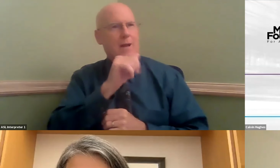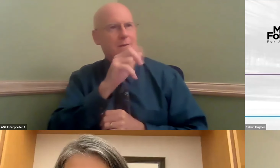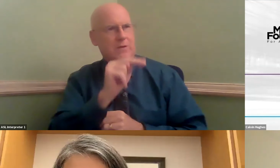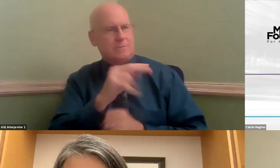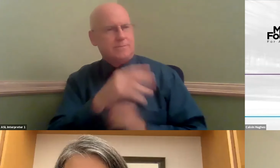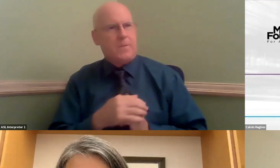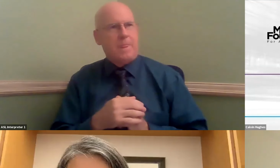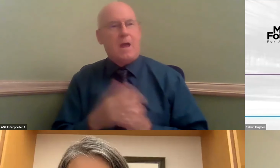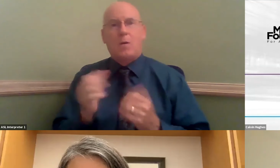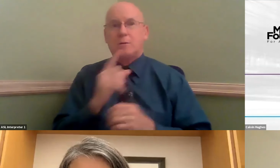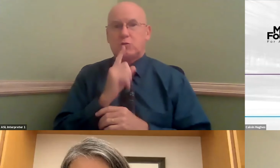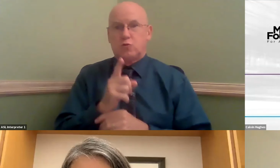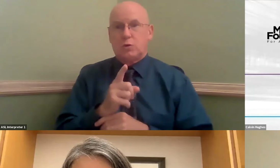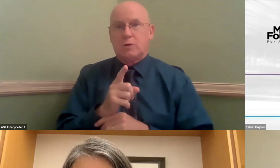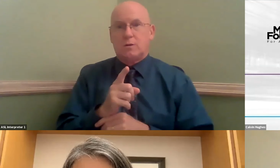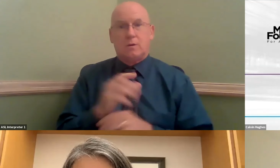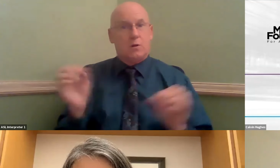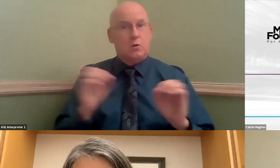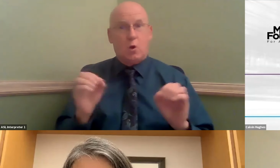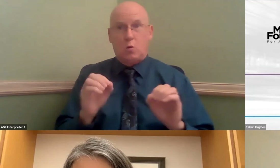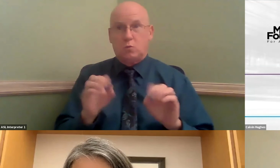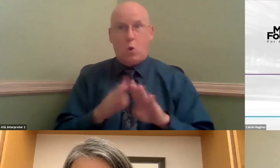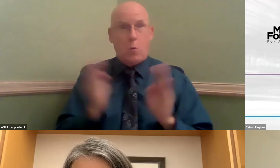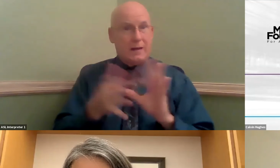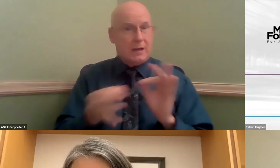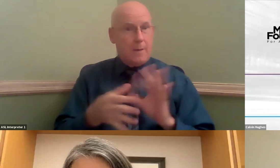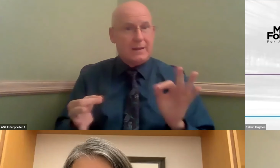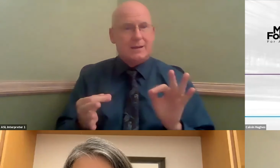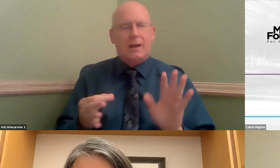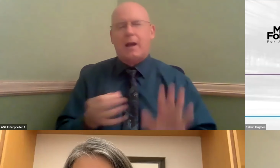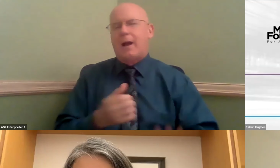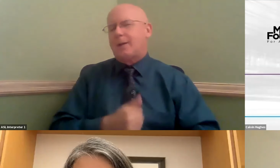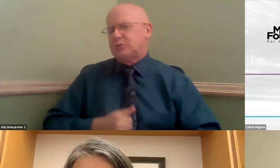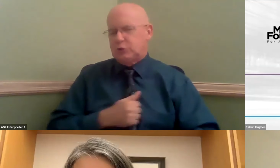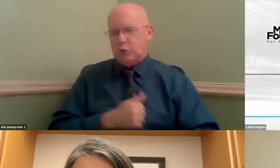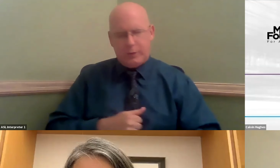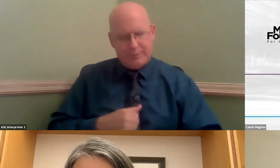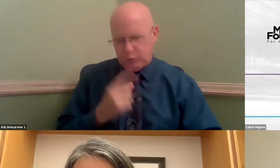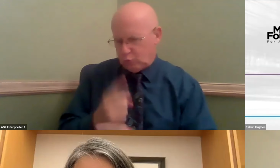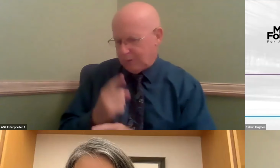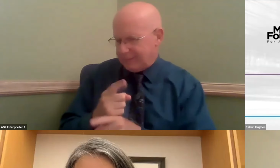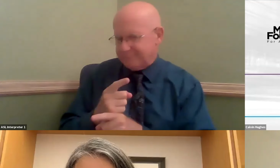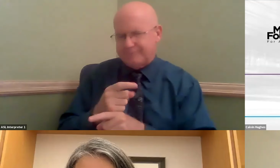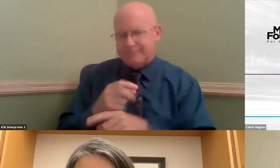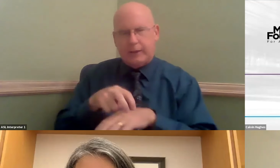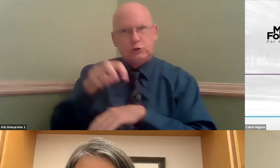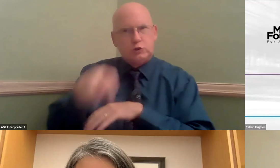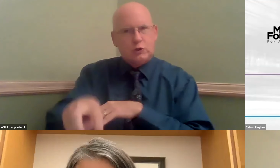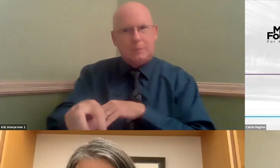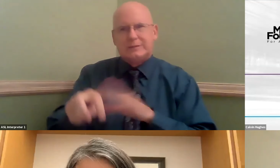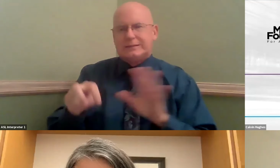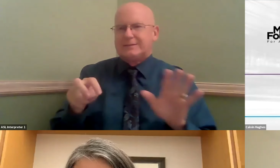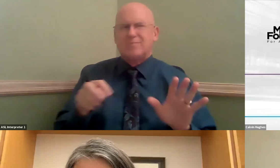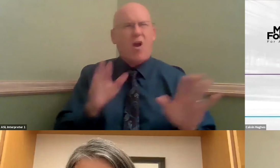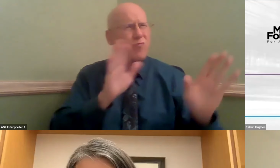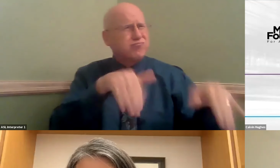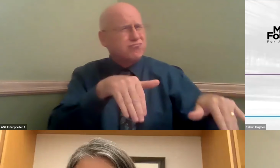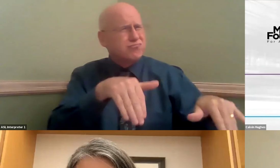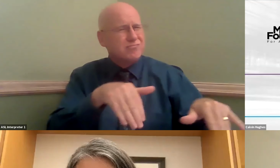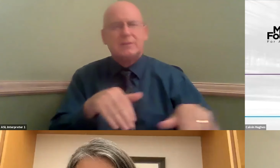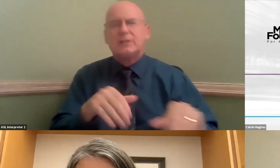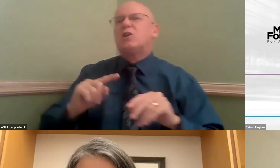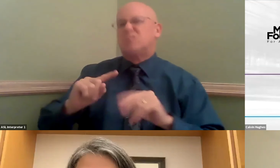I just want to be sure, no opening comments, no opening statements? I'm sorry, I totally jumped the gun. No worries. Levine, Cava, you go